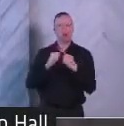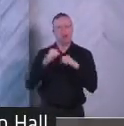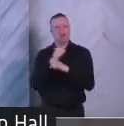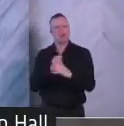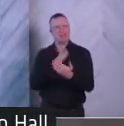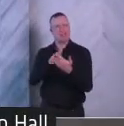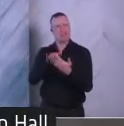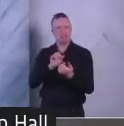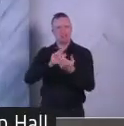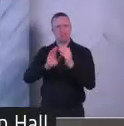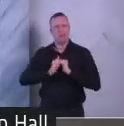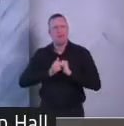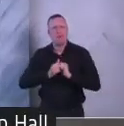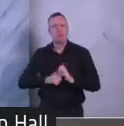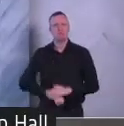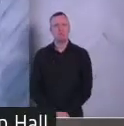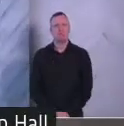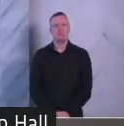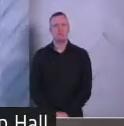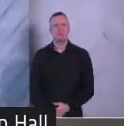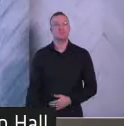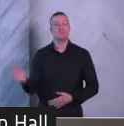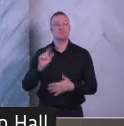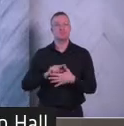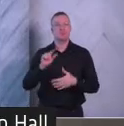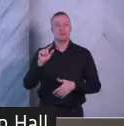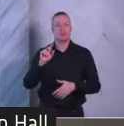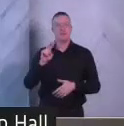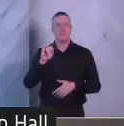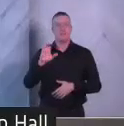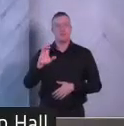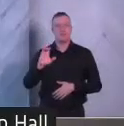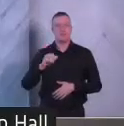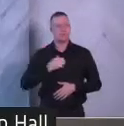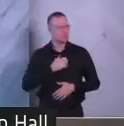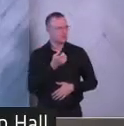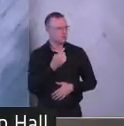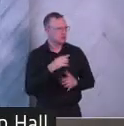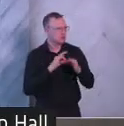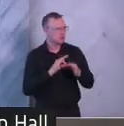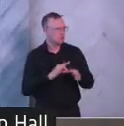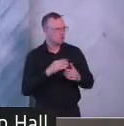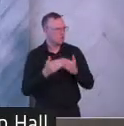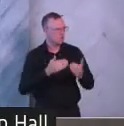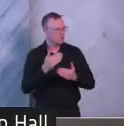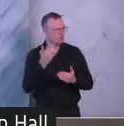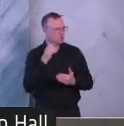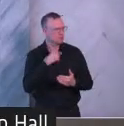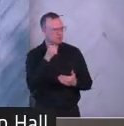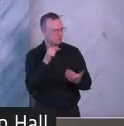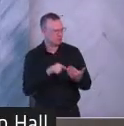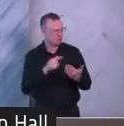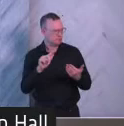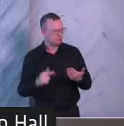All right, and Vic, this question is for you, please. Sorry, what question was that in terms of the order? Because it's not in the right